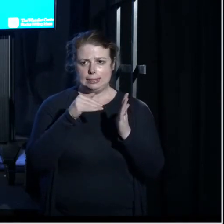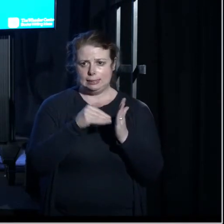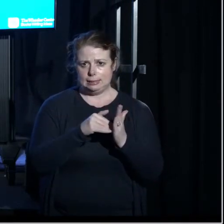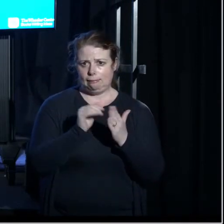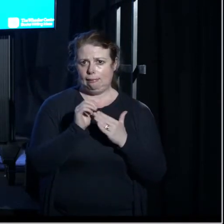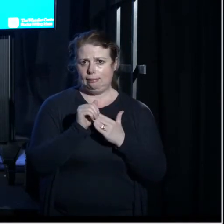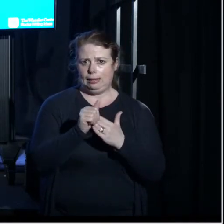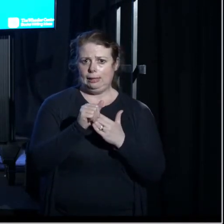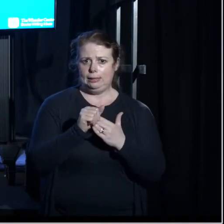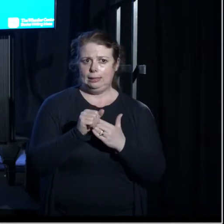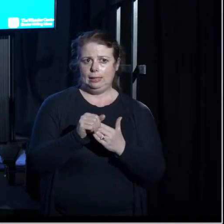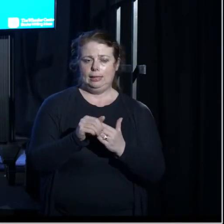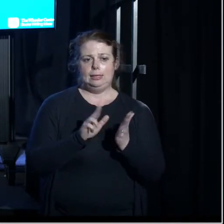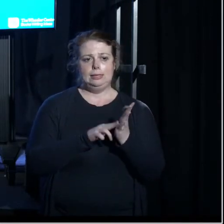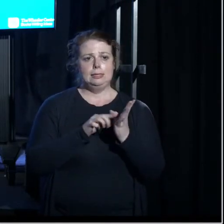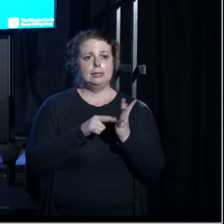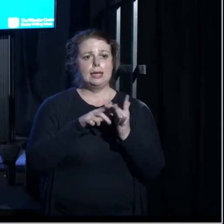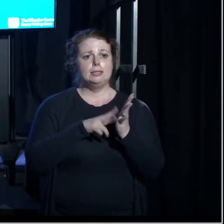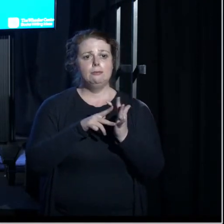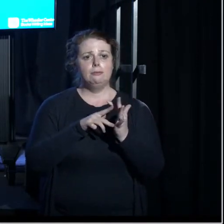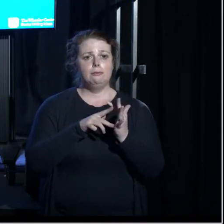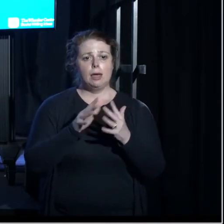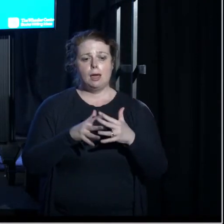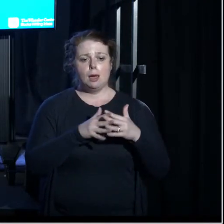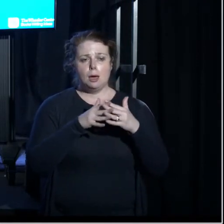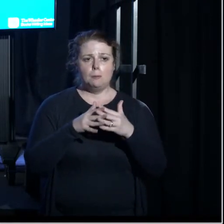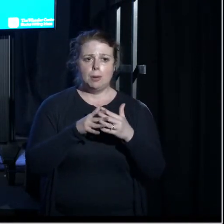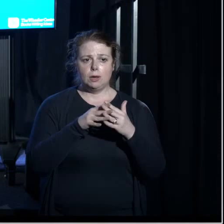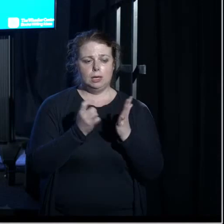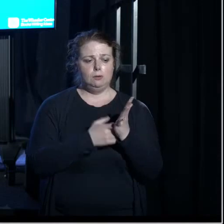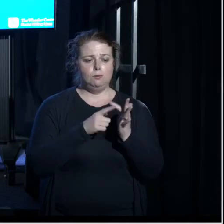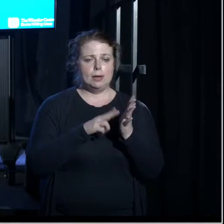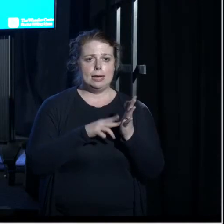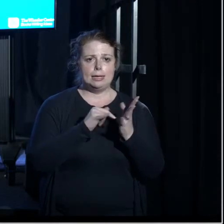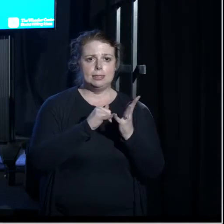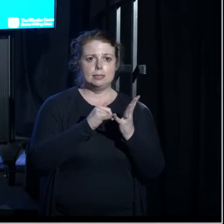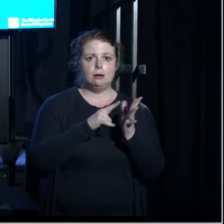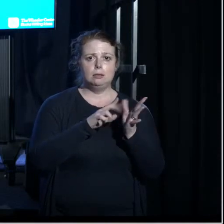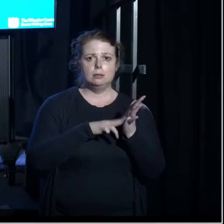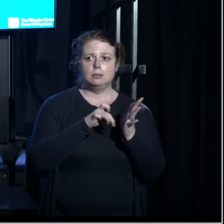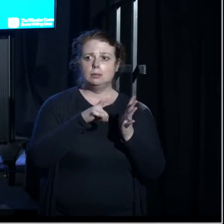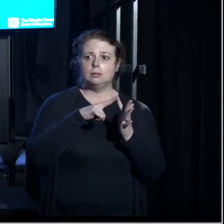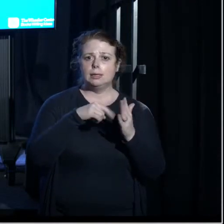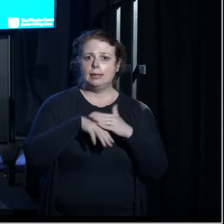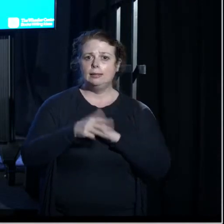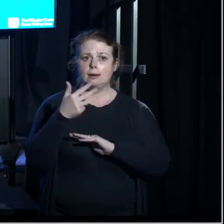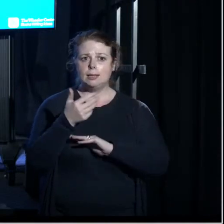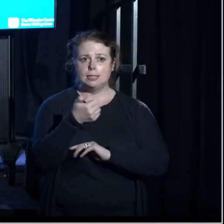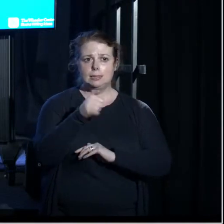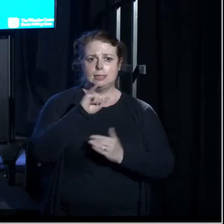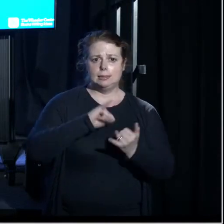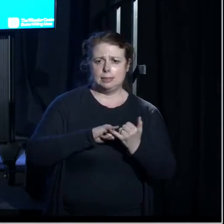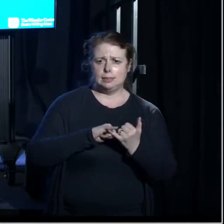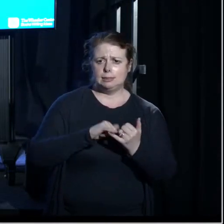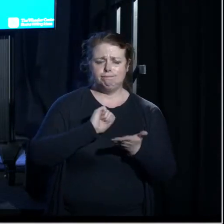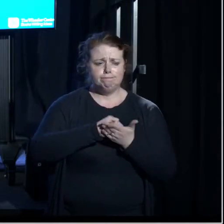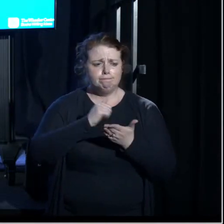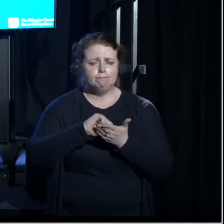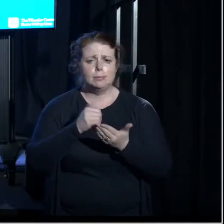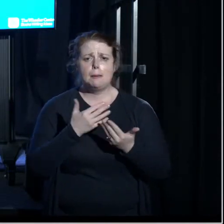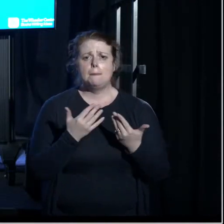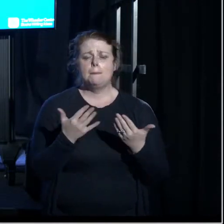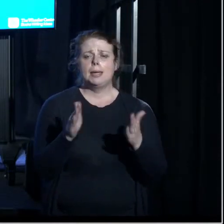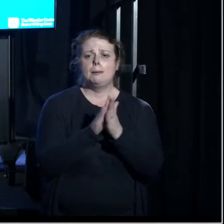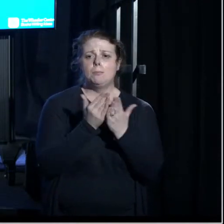Native American literary renaissance that emerged in the 1960s. Simón has published many books of poetry, short fiction,